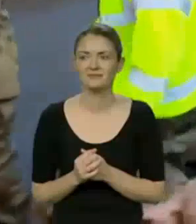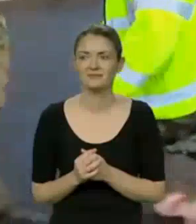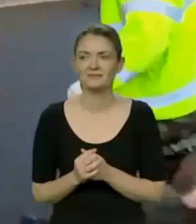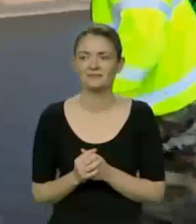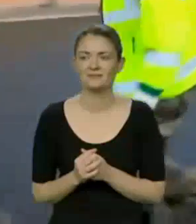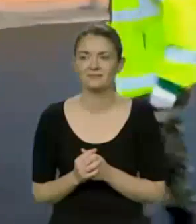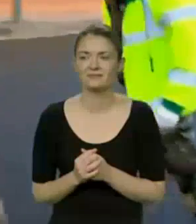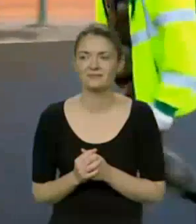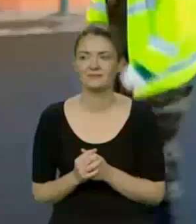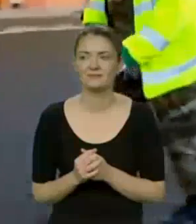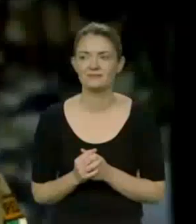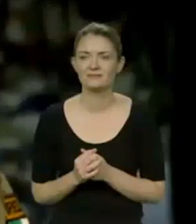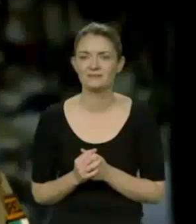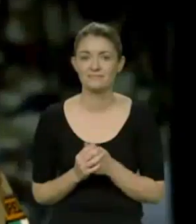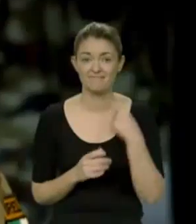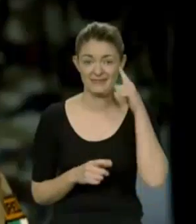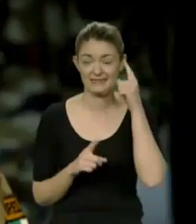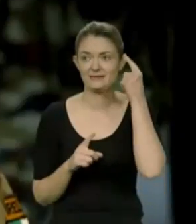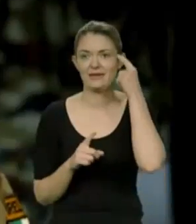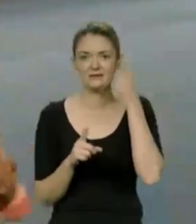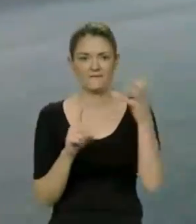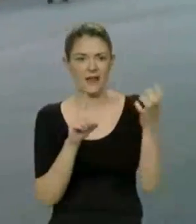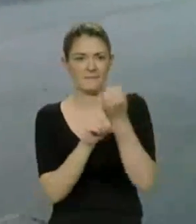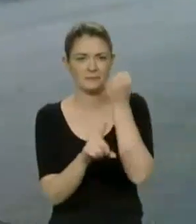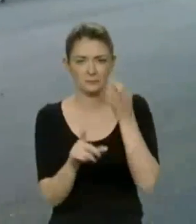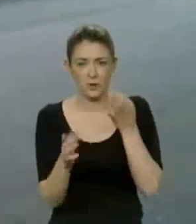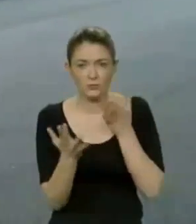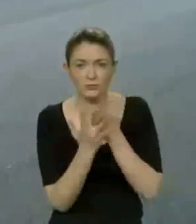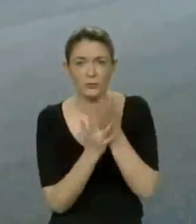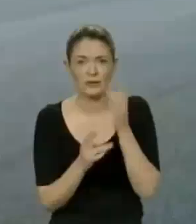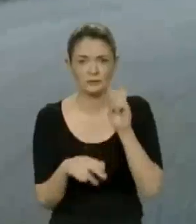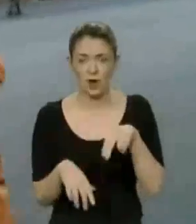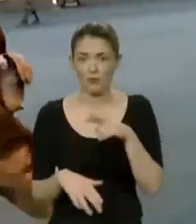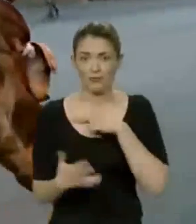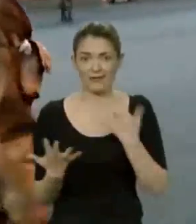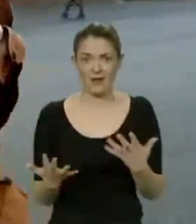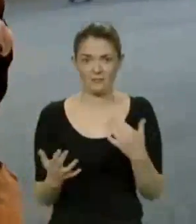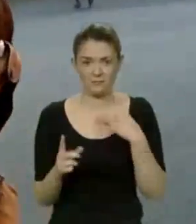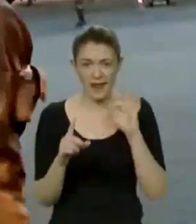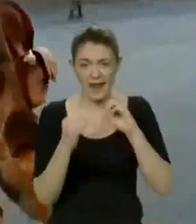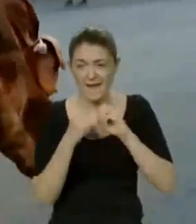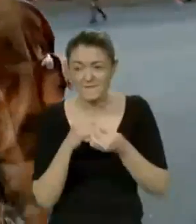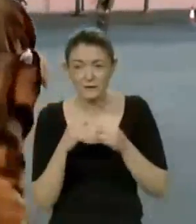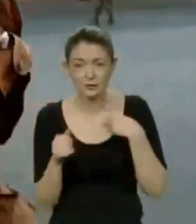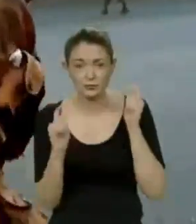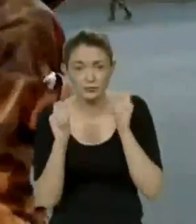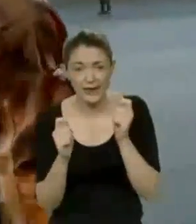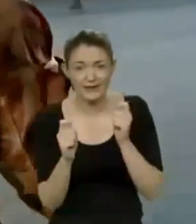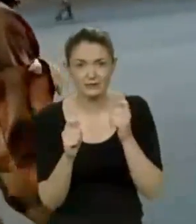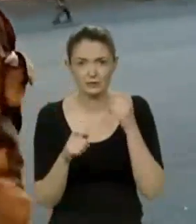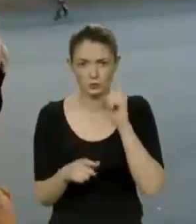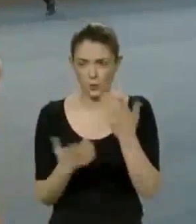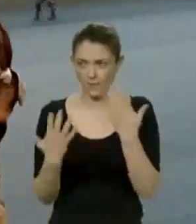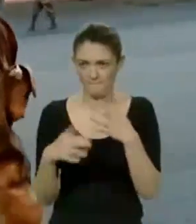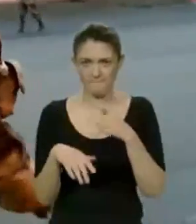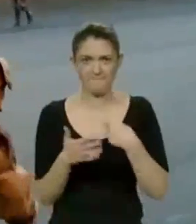The sense of accomplishment you have going in, it's unreal. We put in the effort in our training. It's shown that it's actually paying off, and like